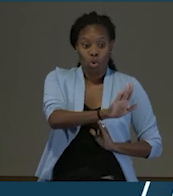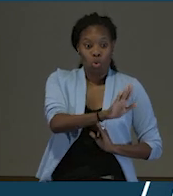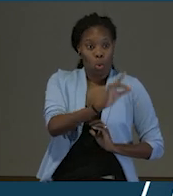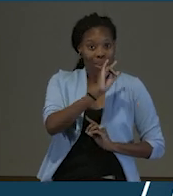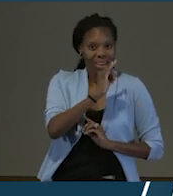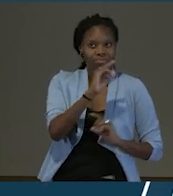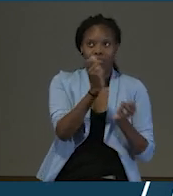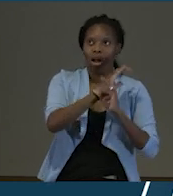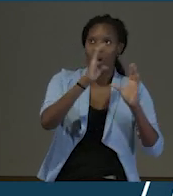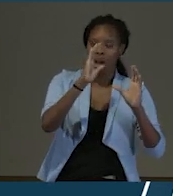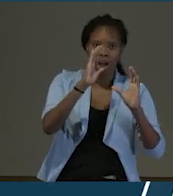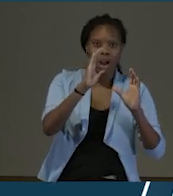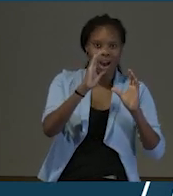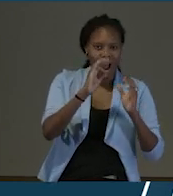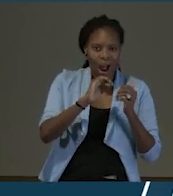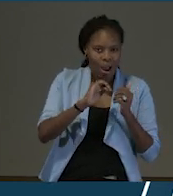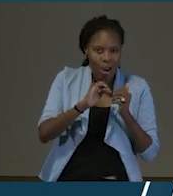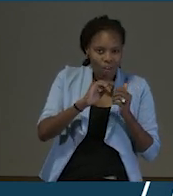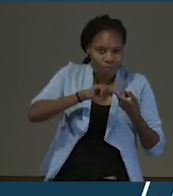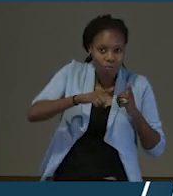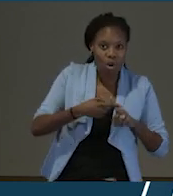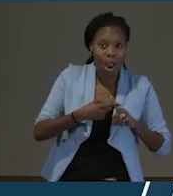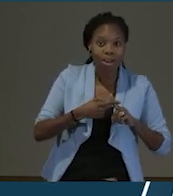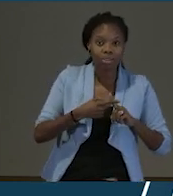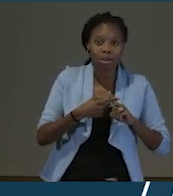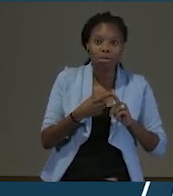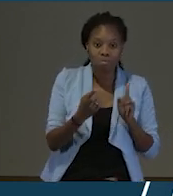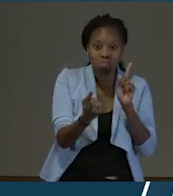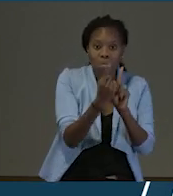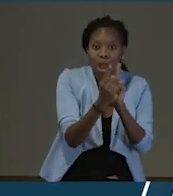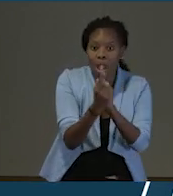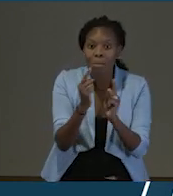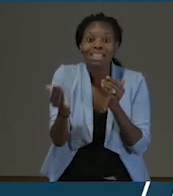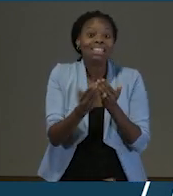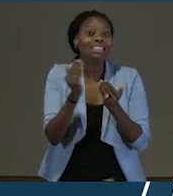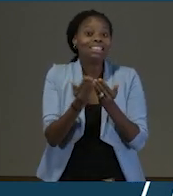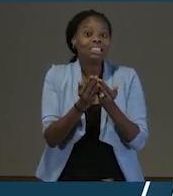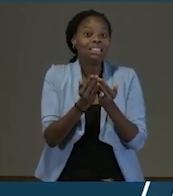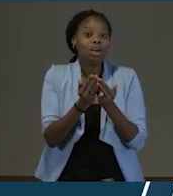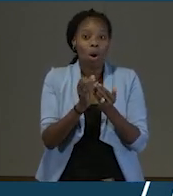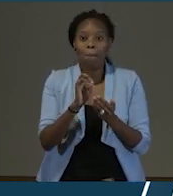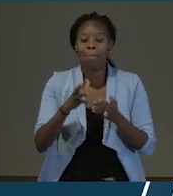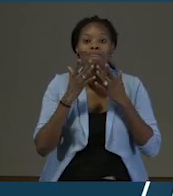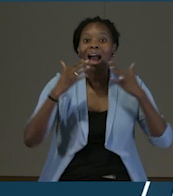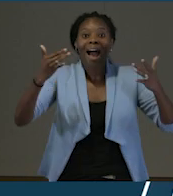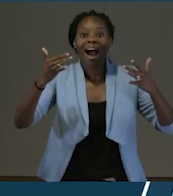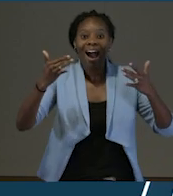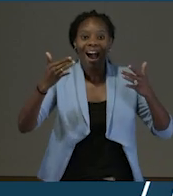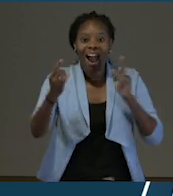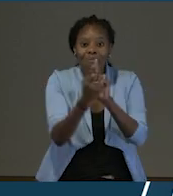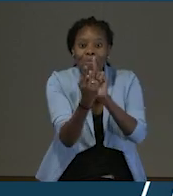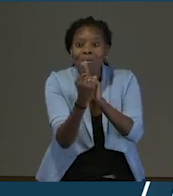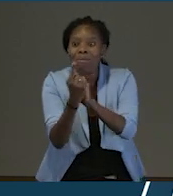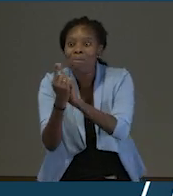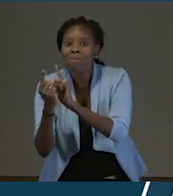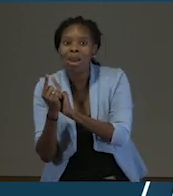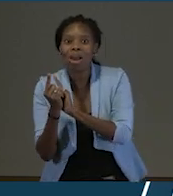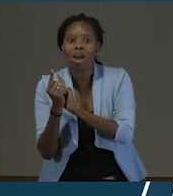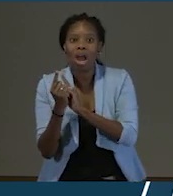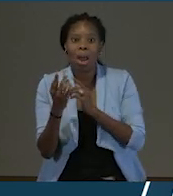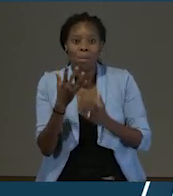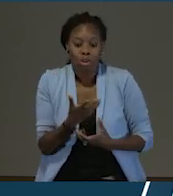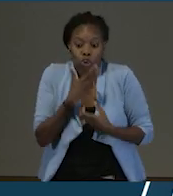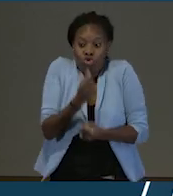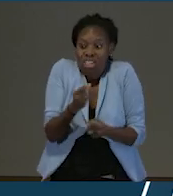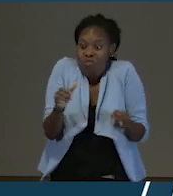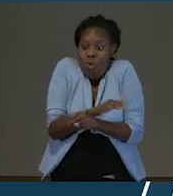they make friends easily? Maybe they make friends too easily. Maybe they're too trusting. Do they know